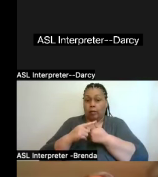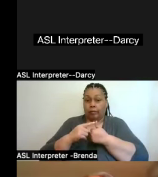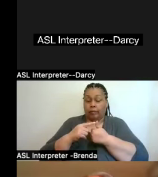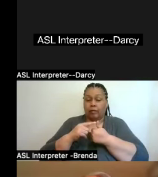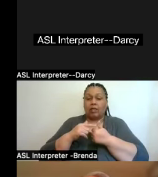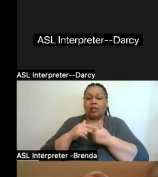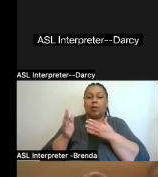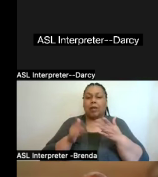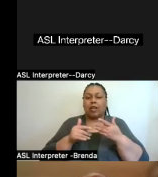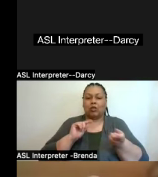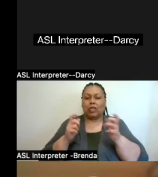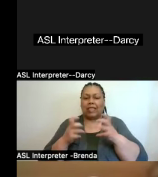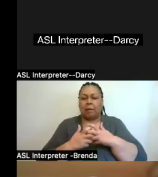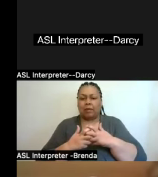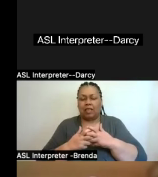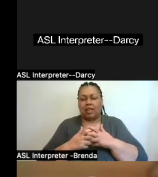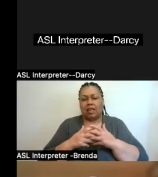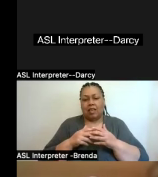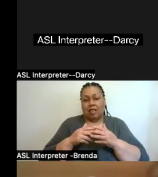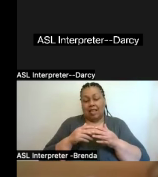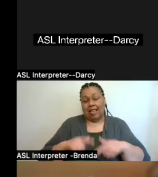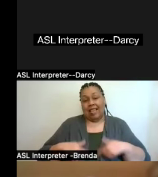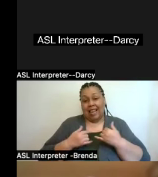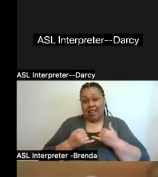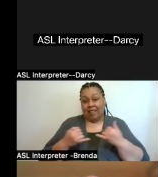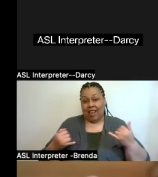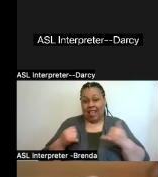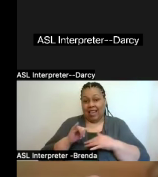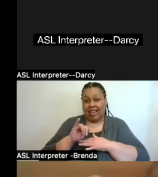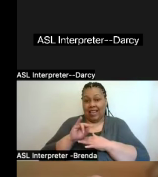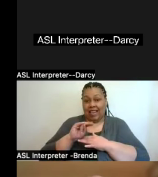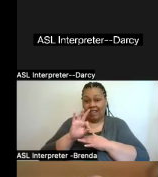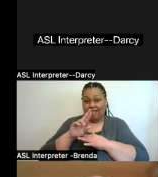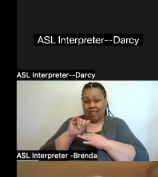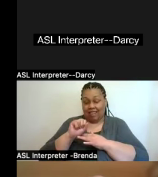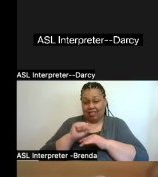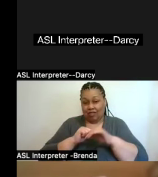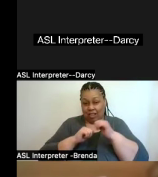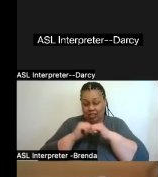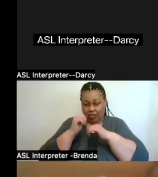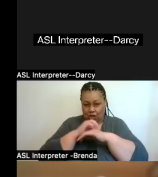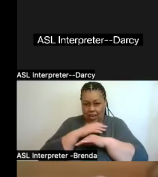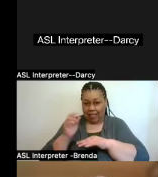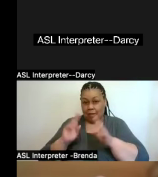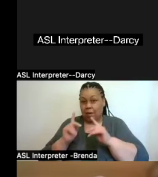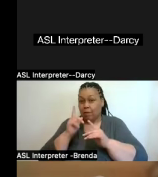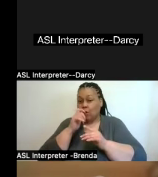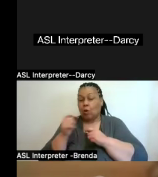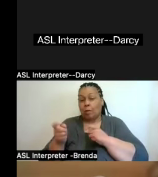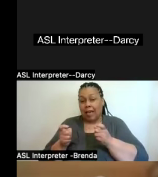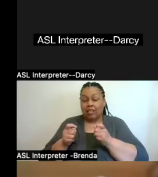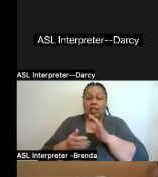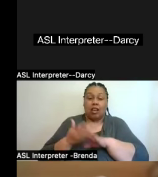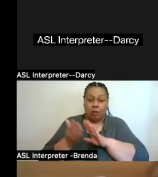to adapt, both in the lifeline infrastructure systems themselves, as the people who manage and operate them, as well as the customers